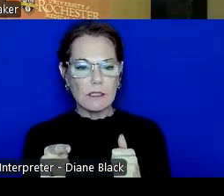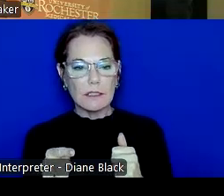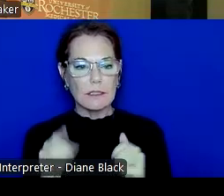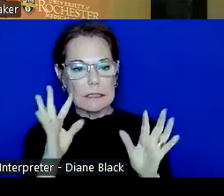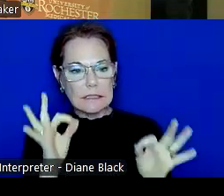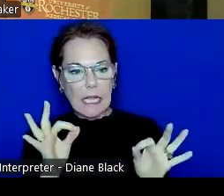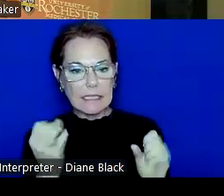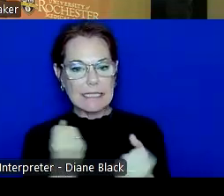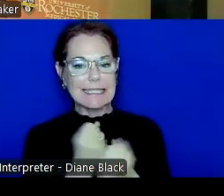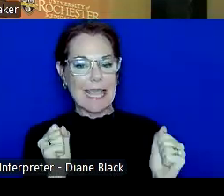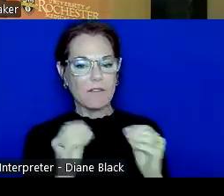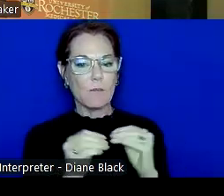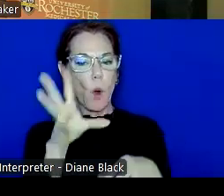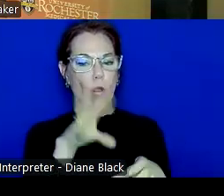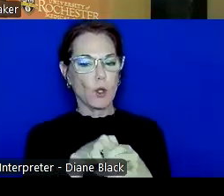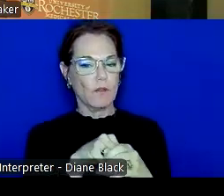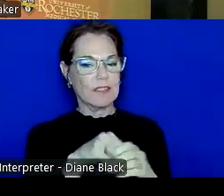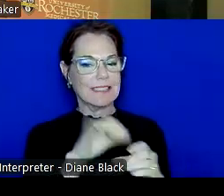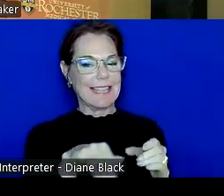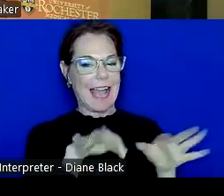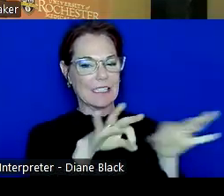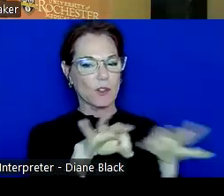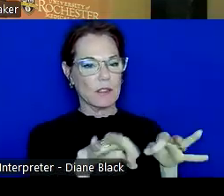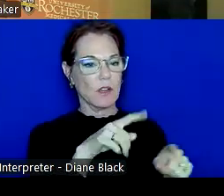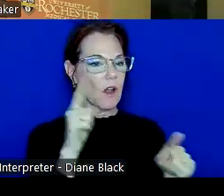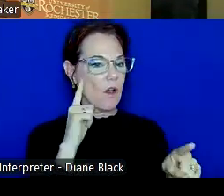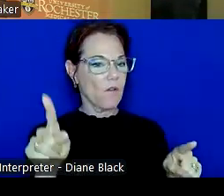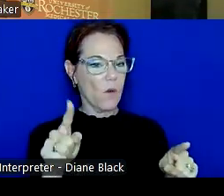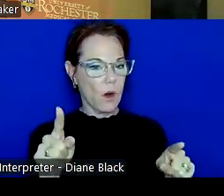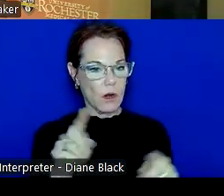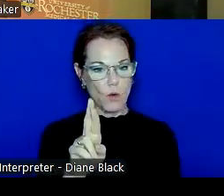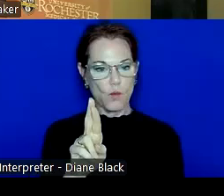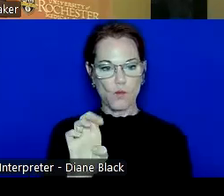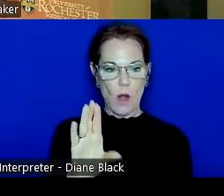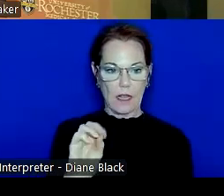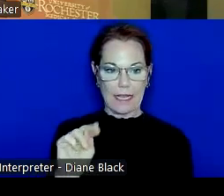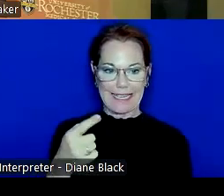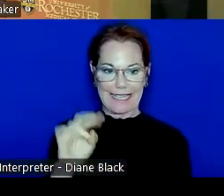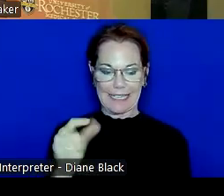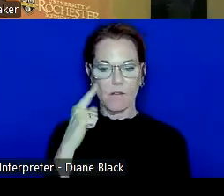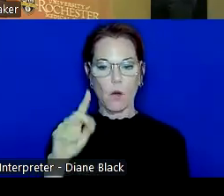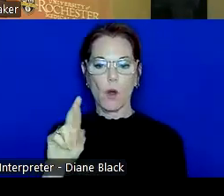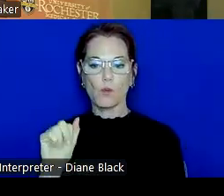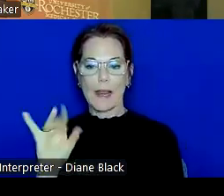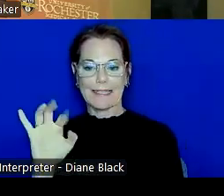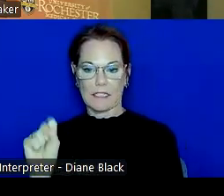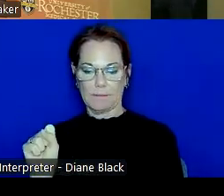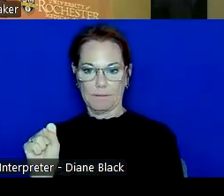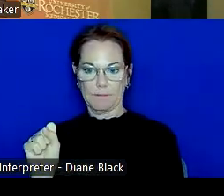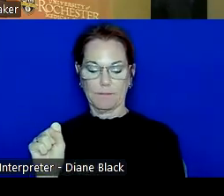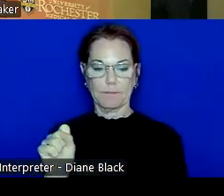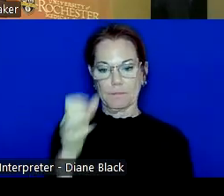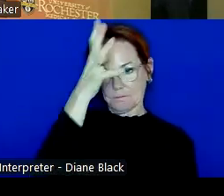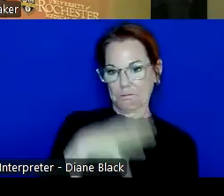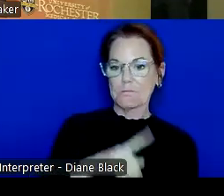and more inclusive as a descriptor for reckoning with racism. Racism makes all of us unsafe. It makes all of us